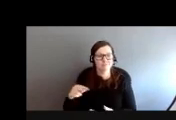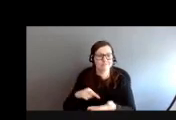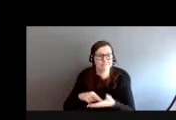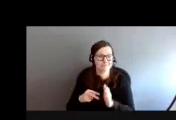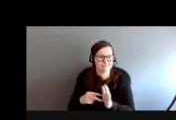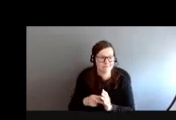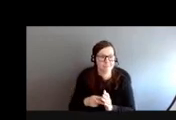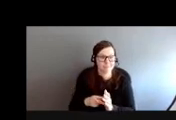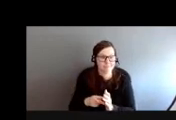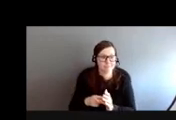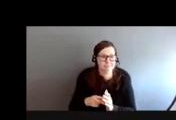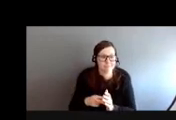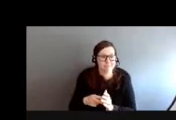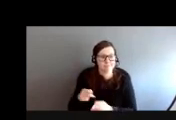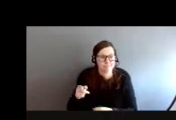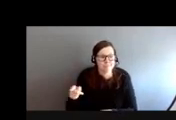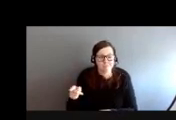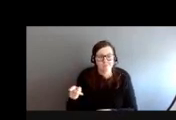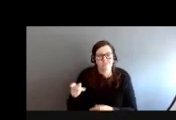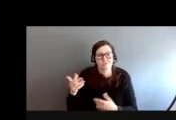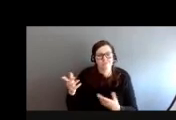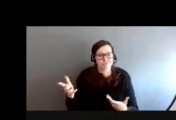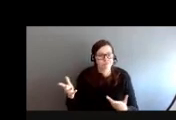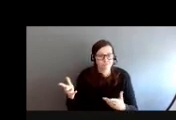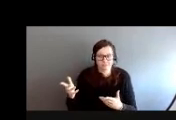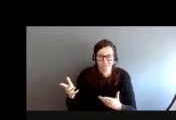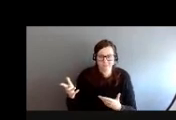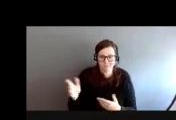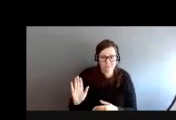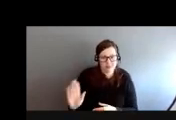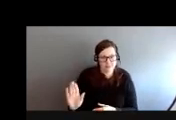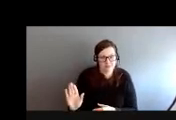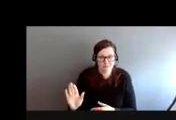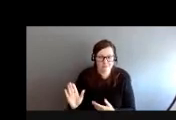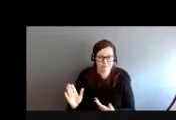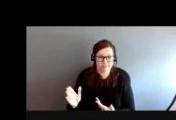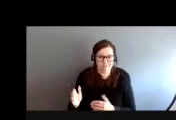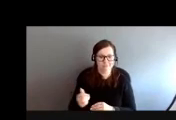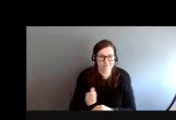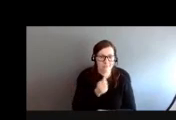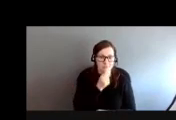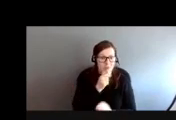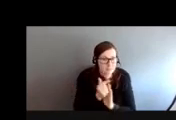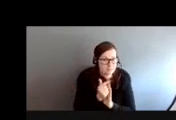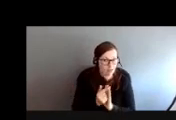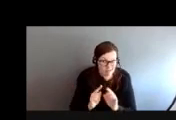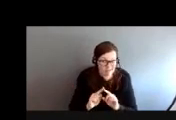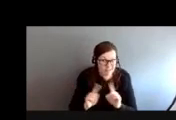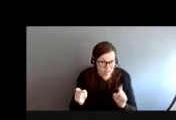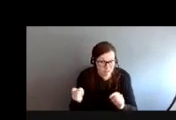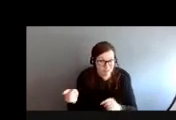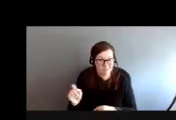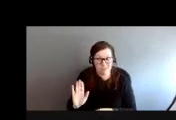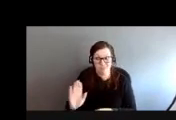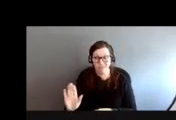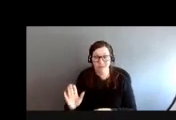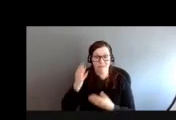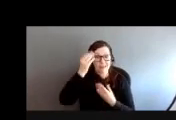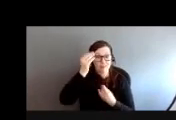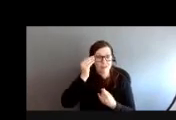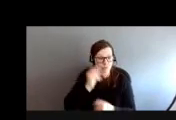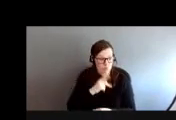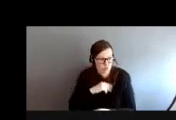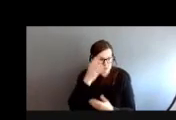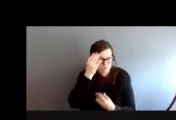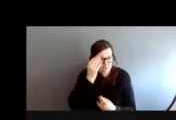what the app provider is collecting. So some people warn you about TikTok and setting up accounts there. You should know that